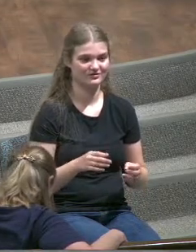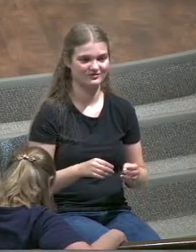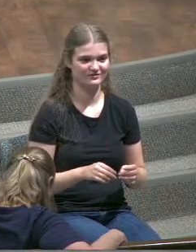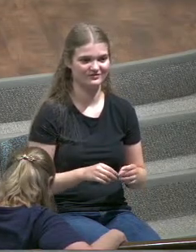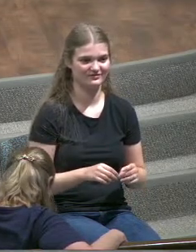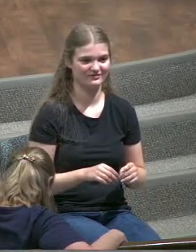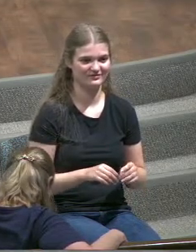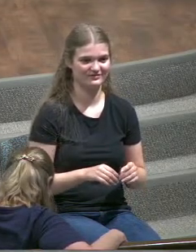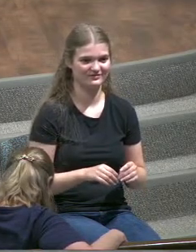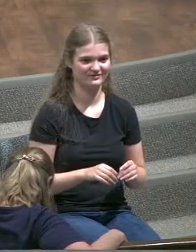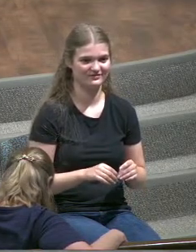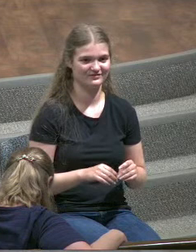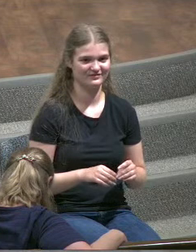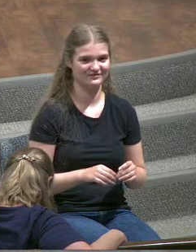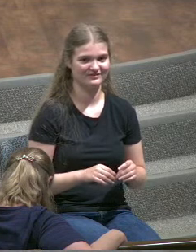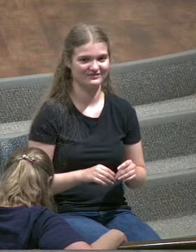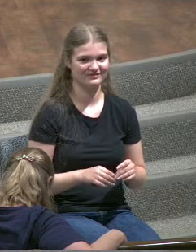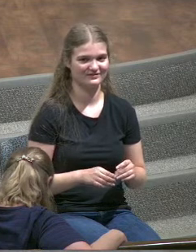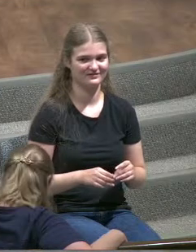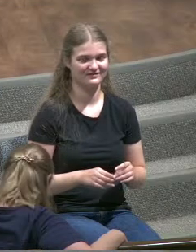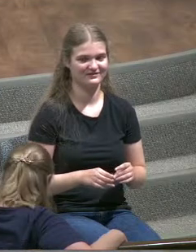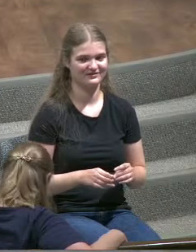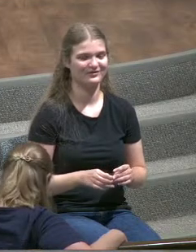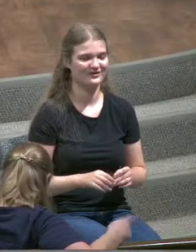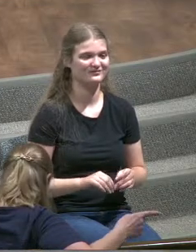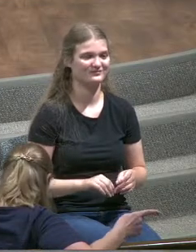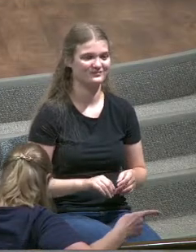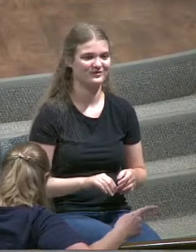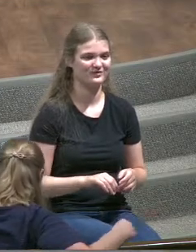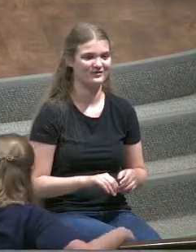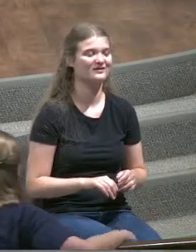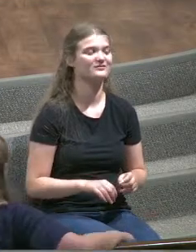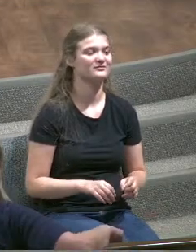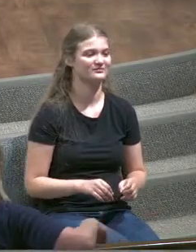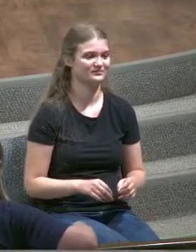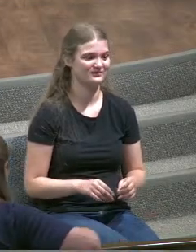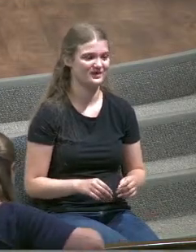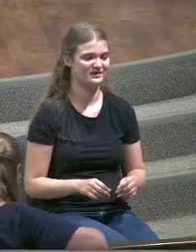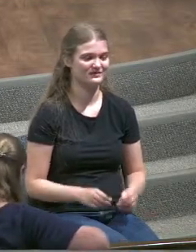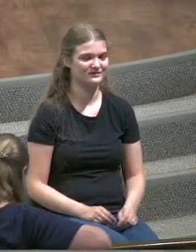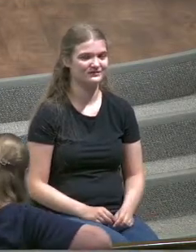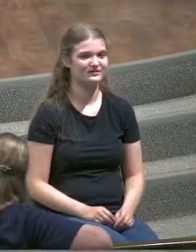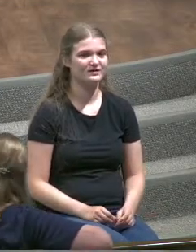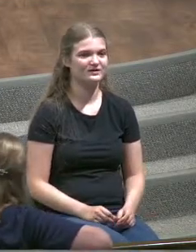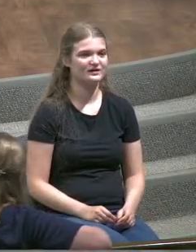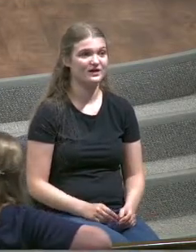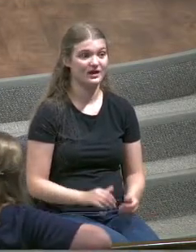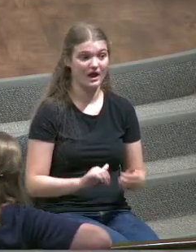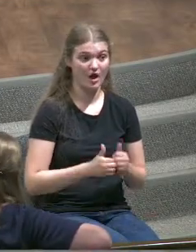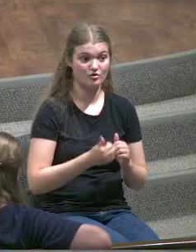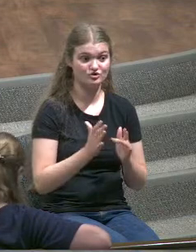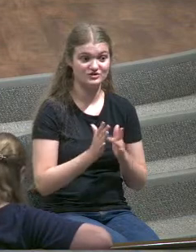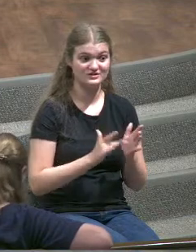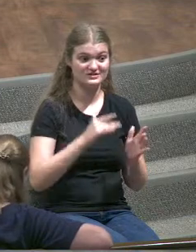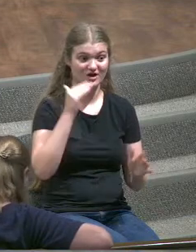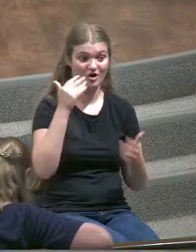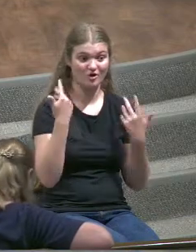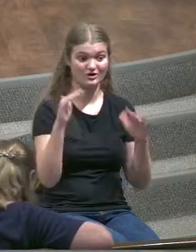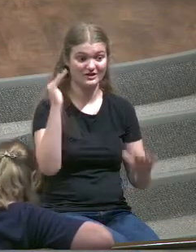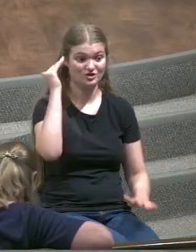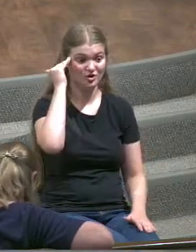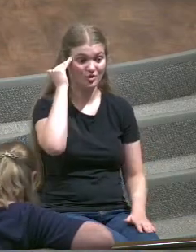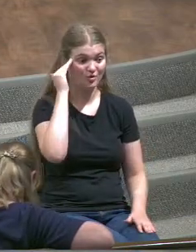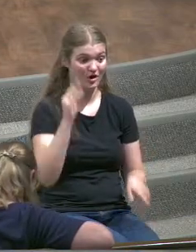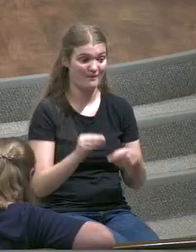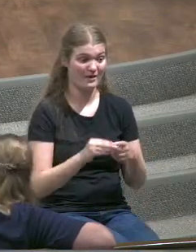He told me everything that I've ever done, even though he'd never met her. How did he know that? Because he can see past